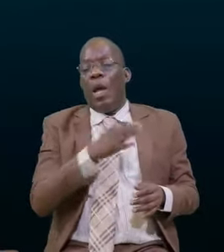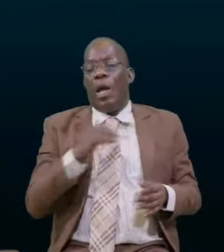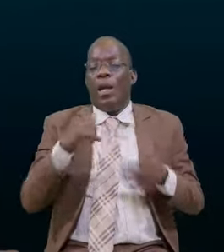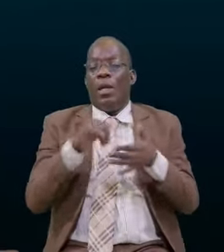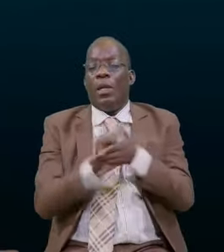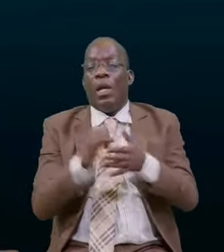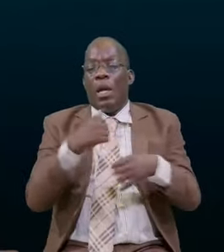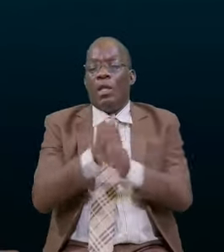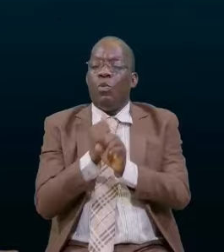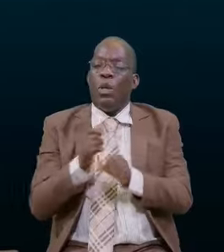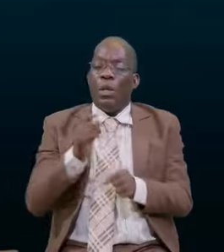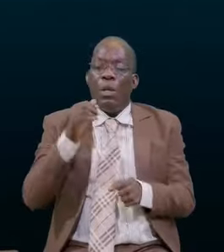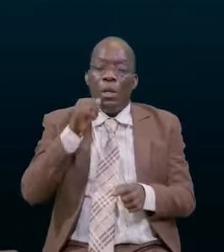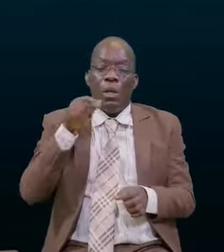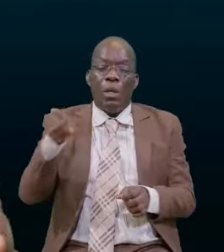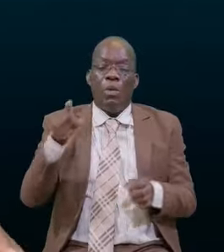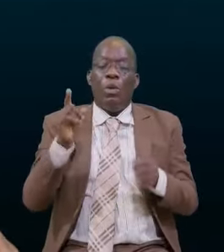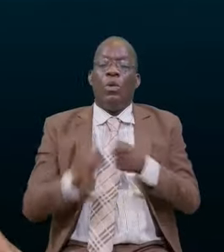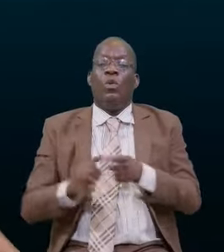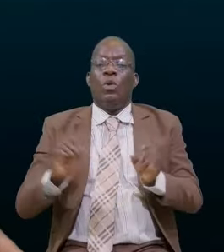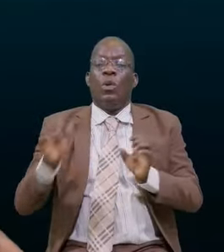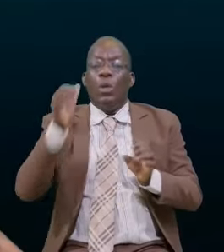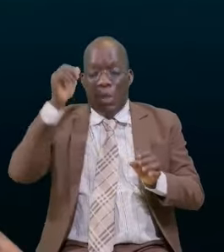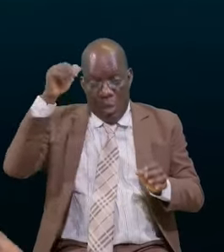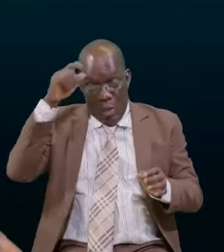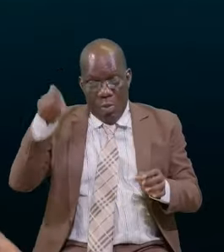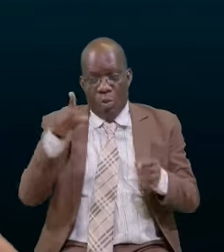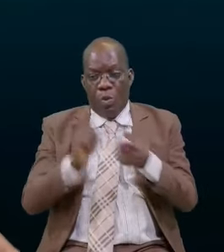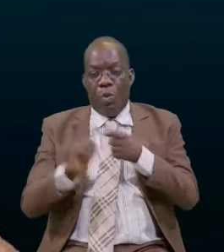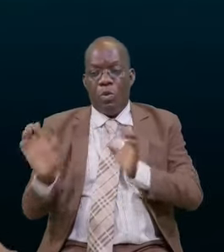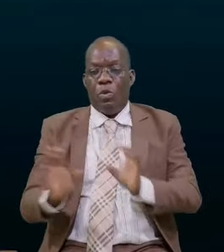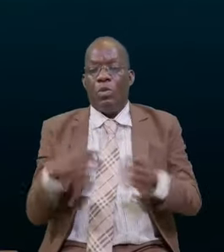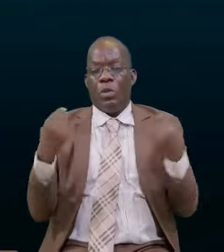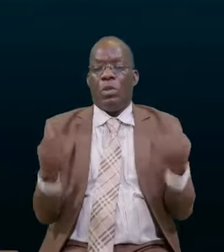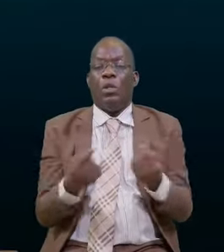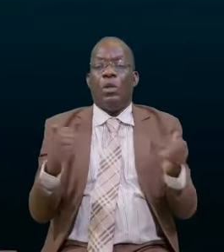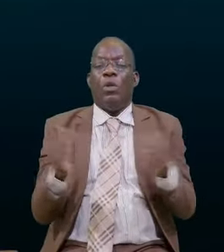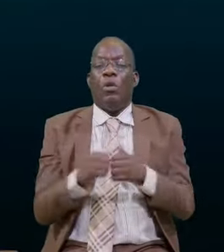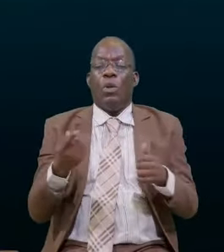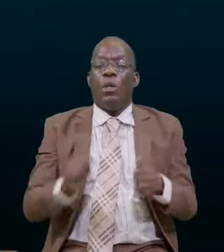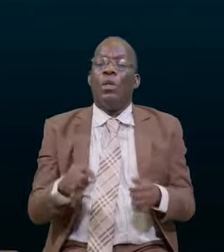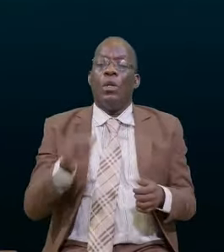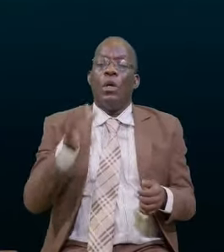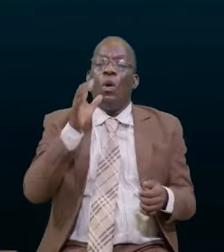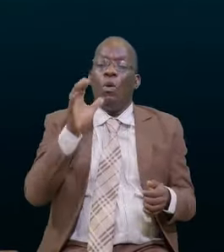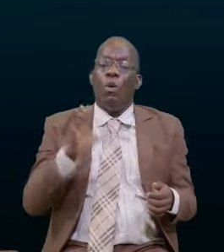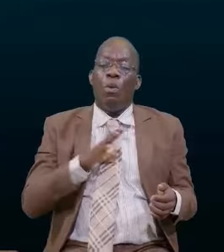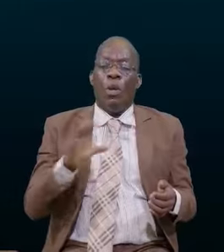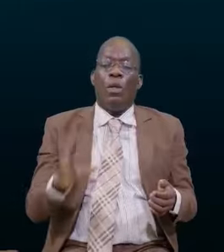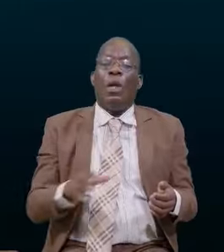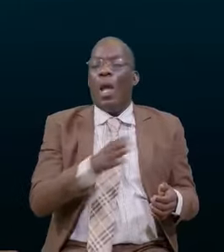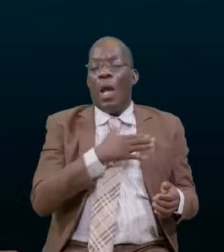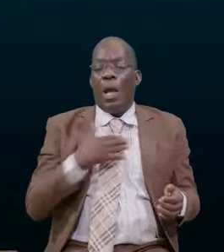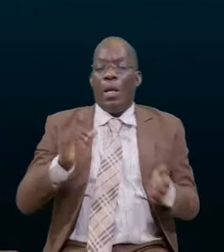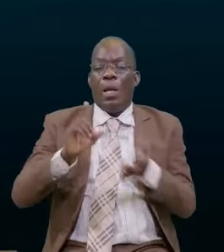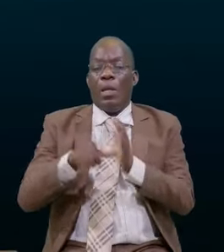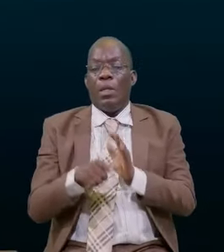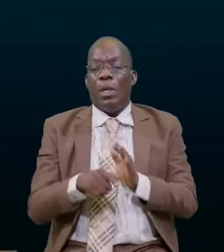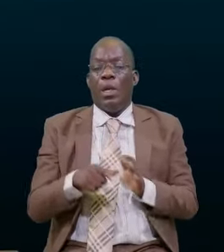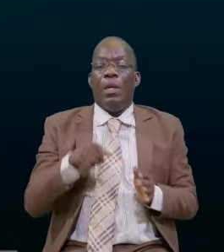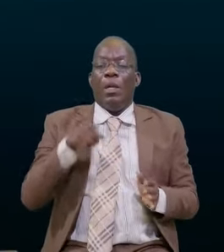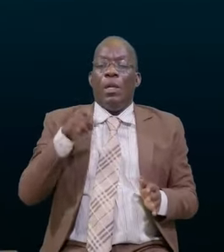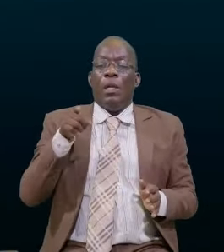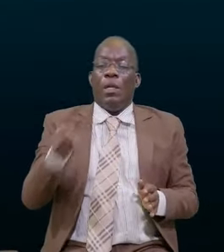eventually to commit immorality to commit adultery with this woman and he eventually also even ended up in killing the